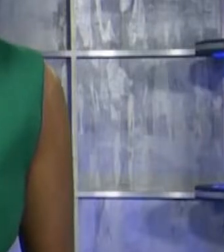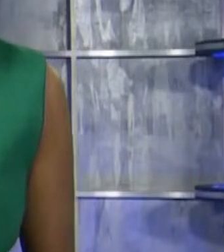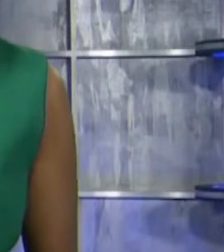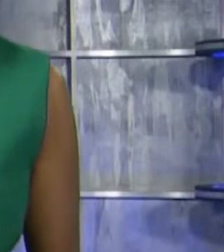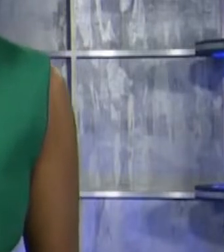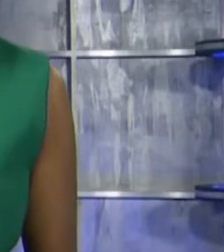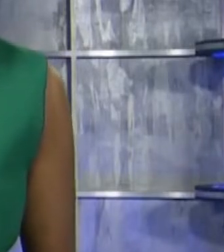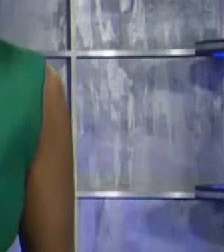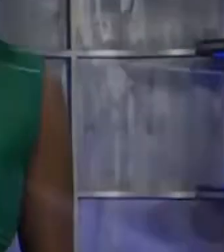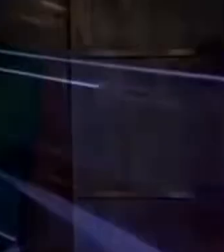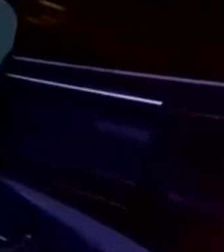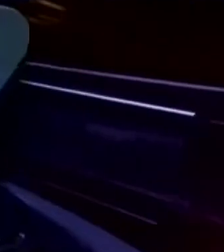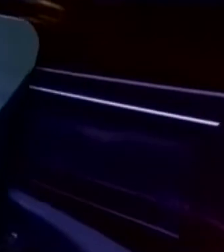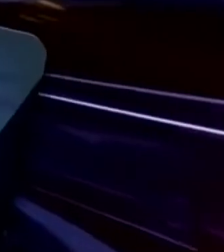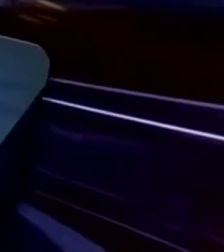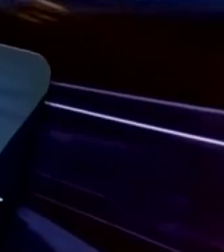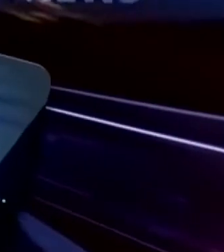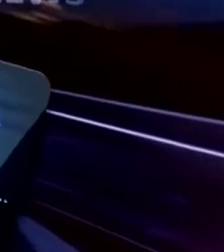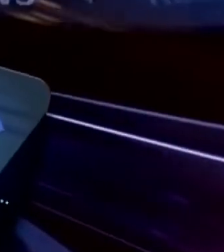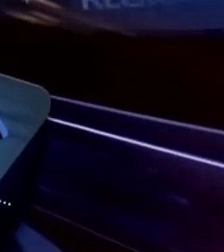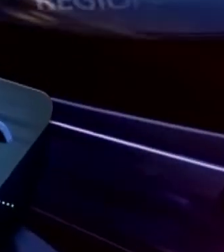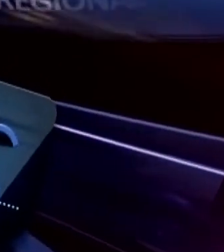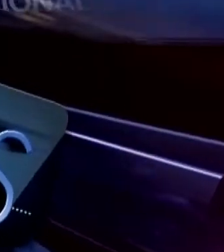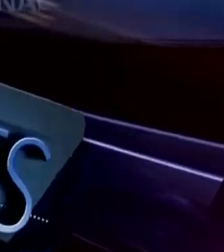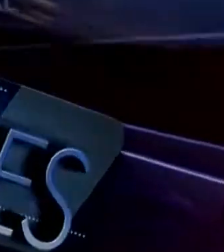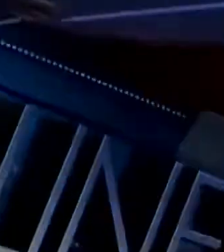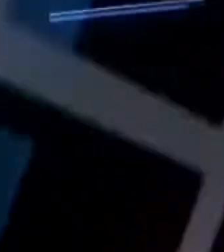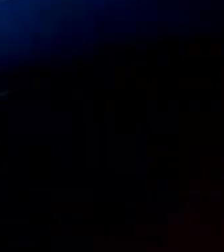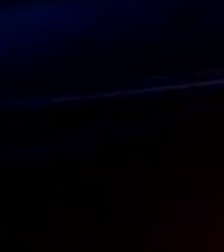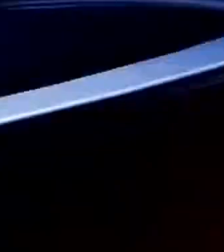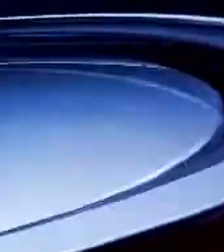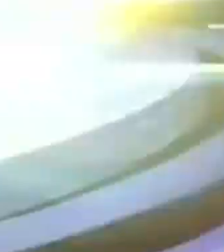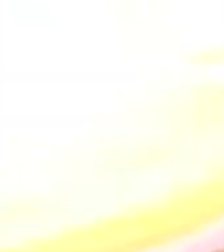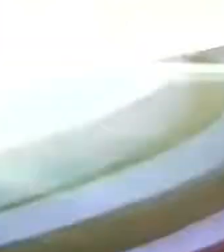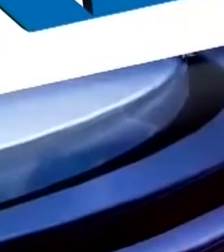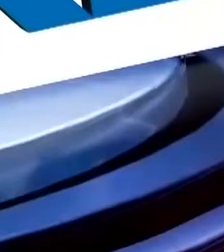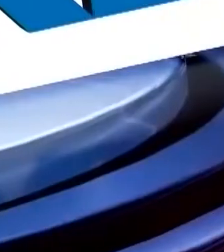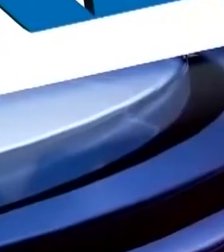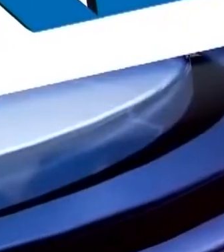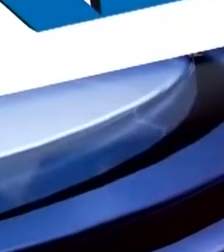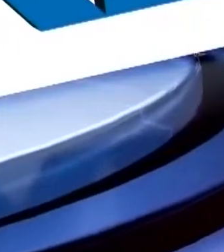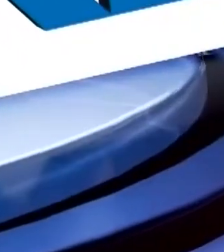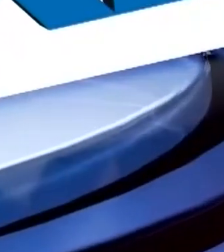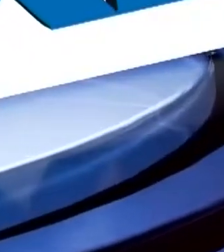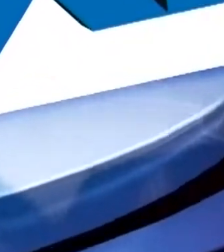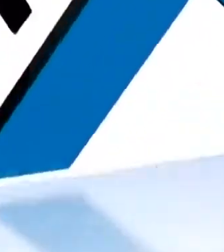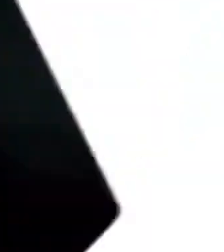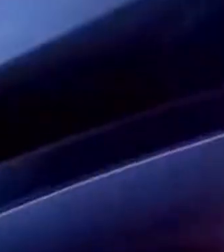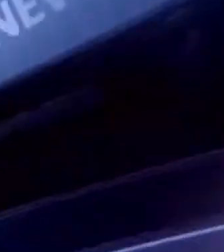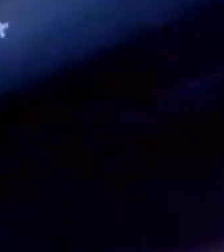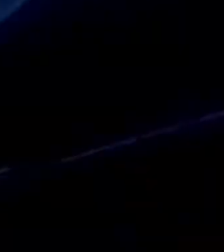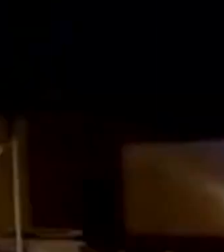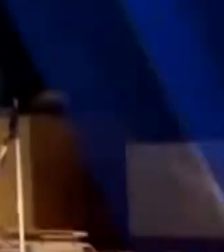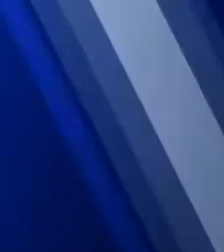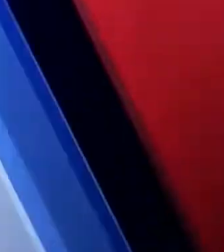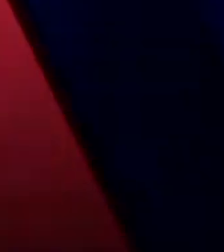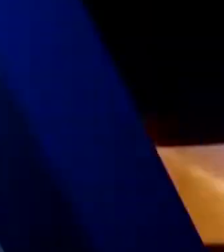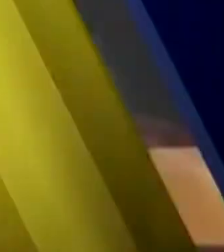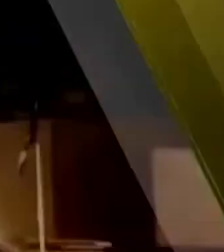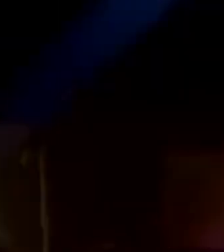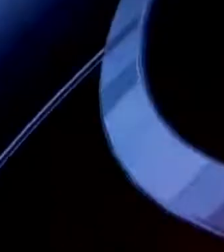Cup. News Night Headlines was brought to you compliments Omega XL.